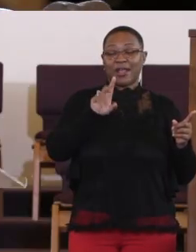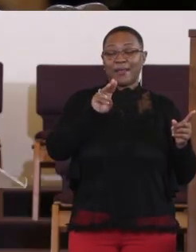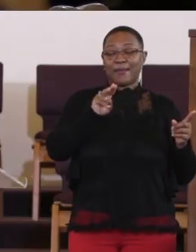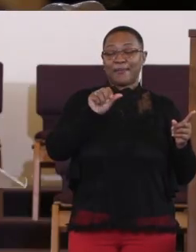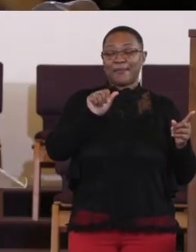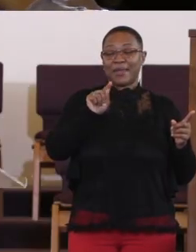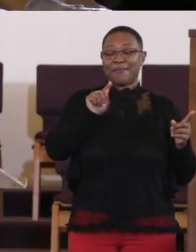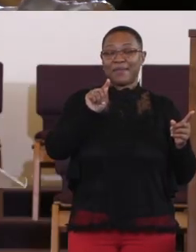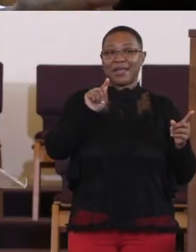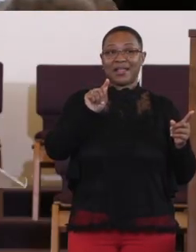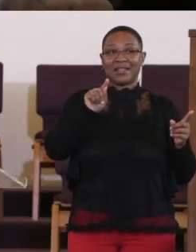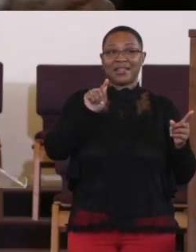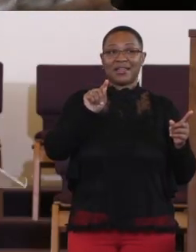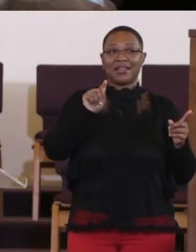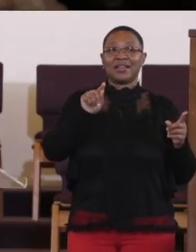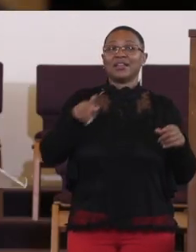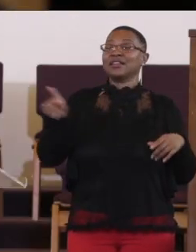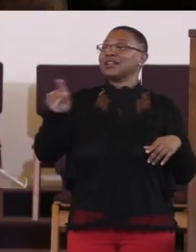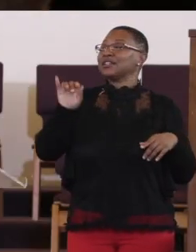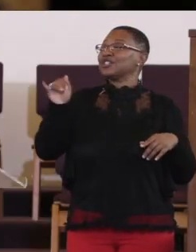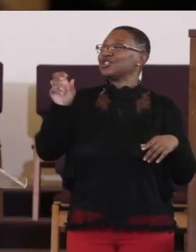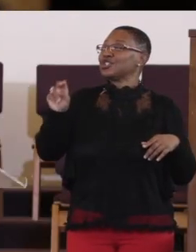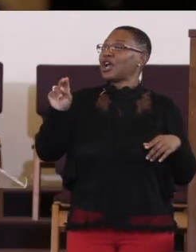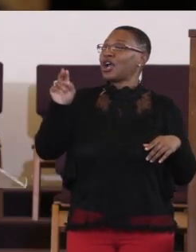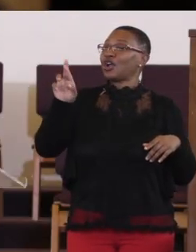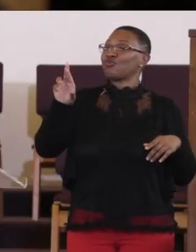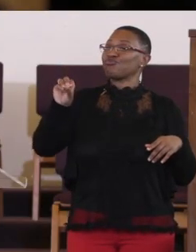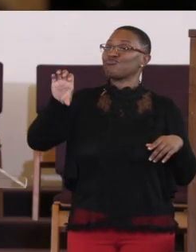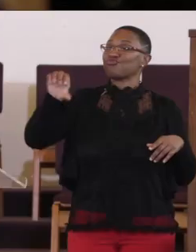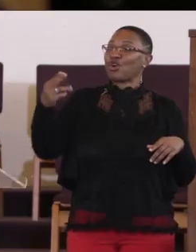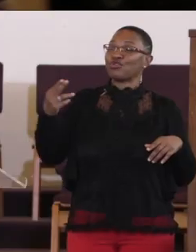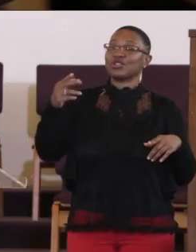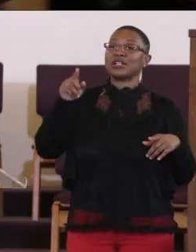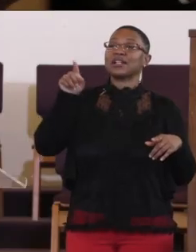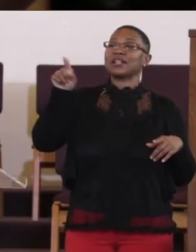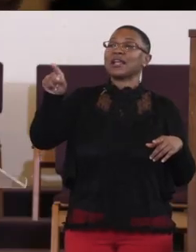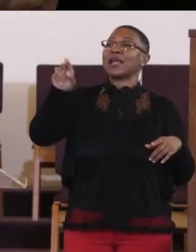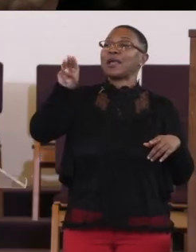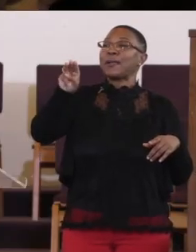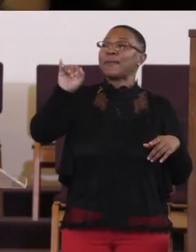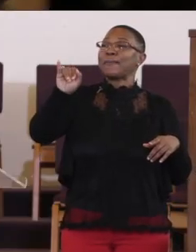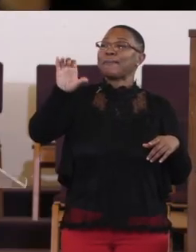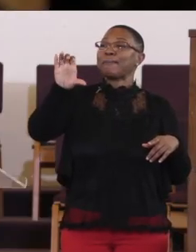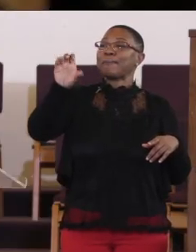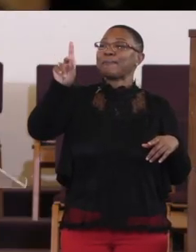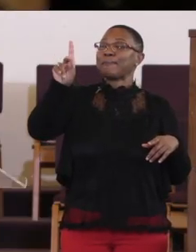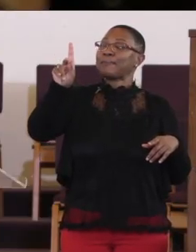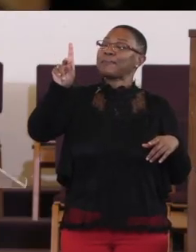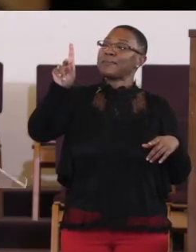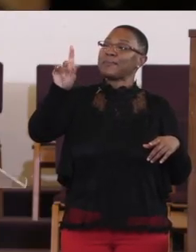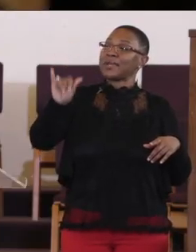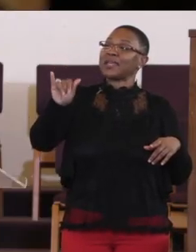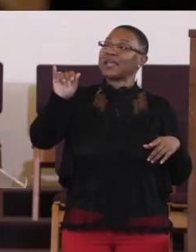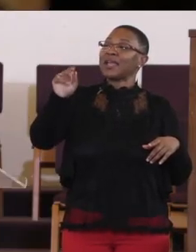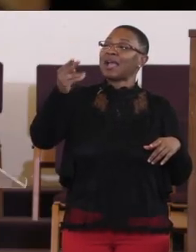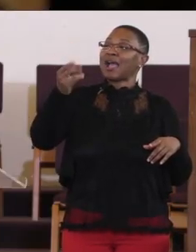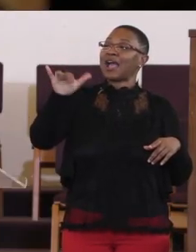I can't call it right now. Say it. John Roach. Mickey Howard.